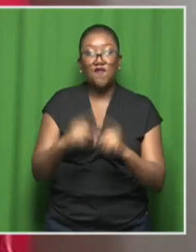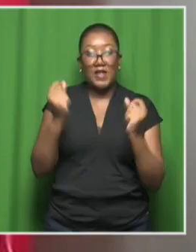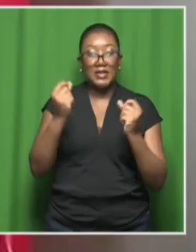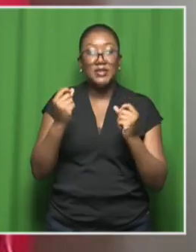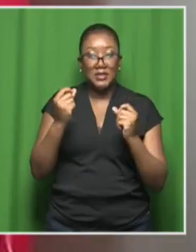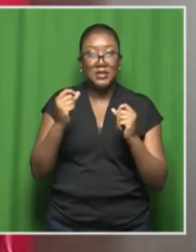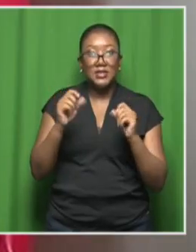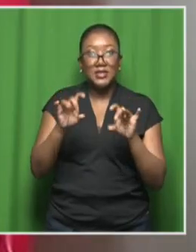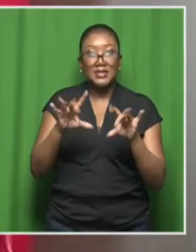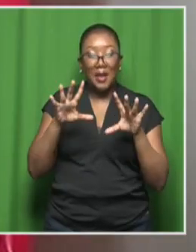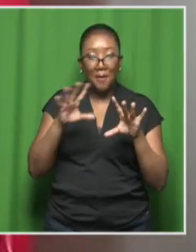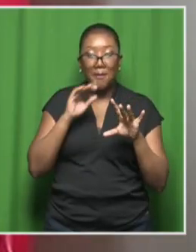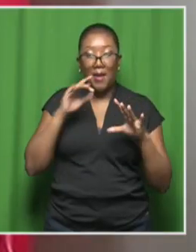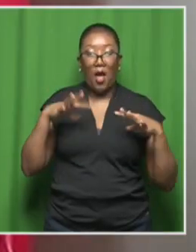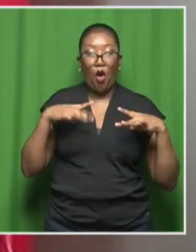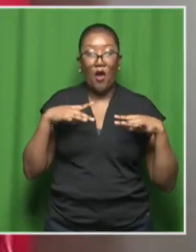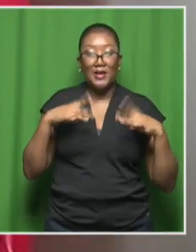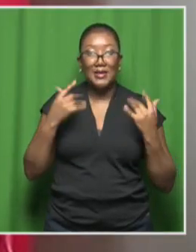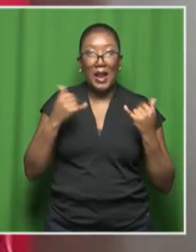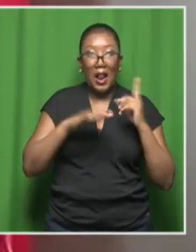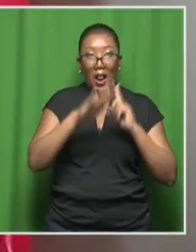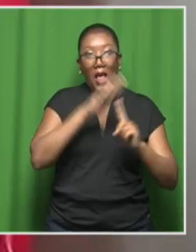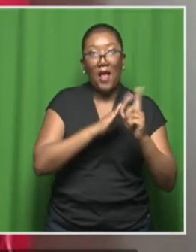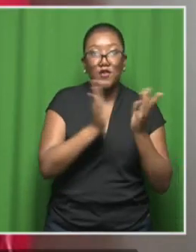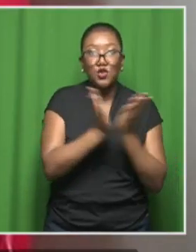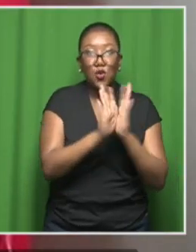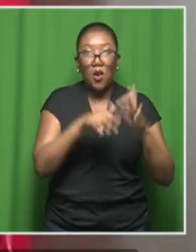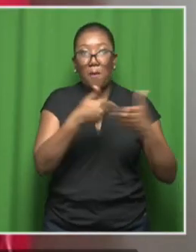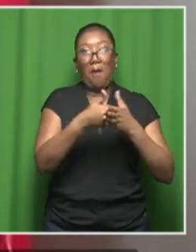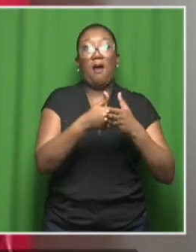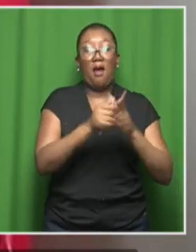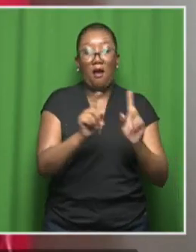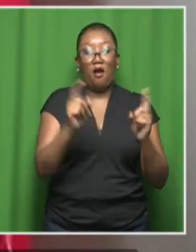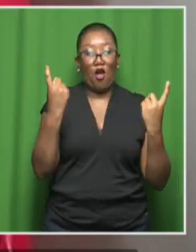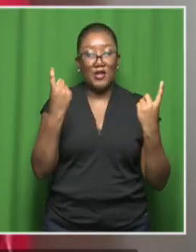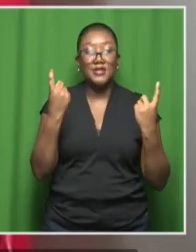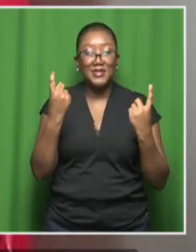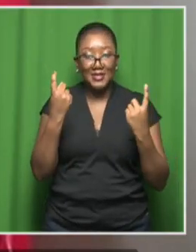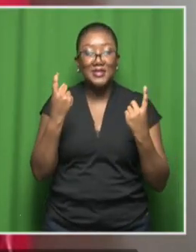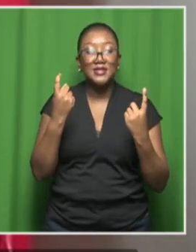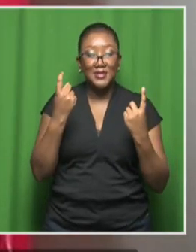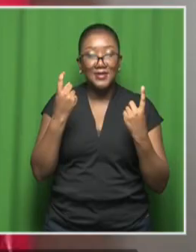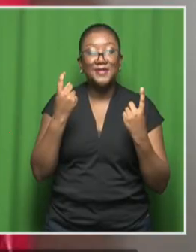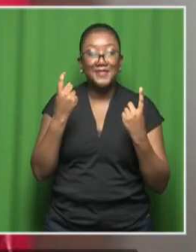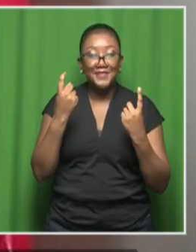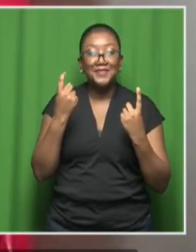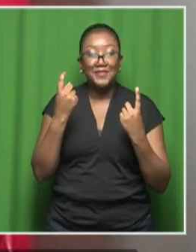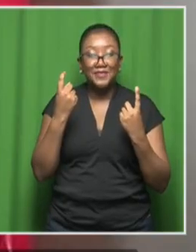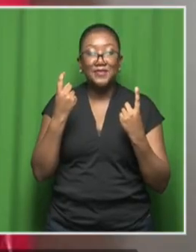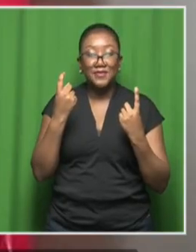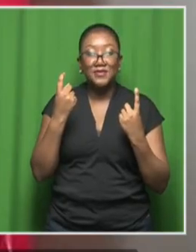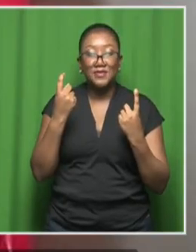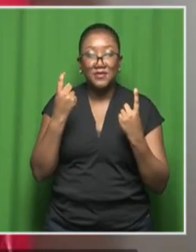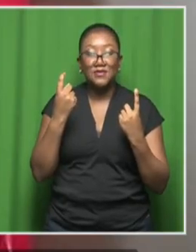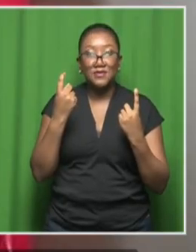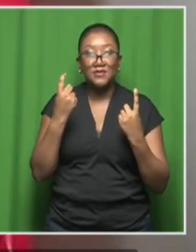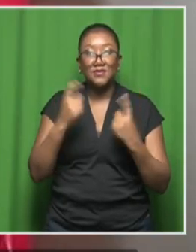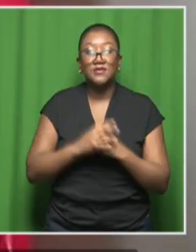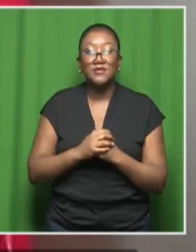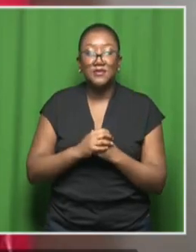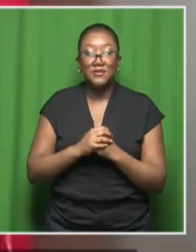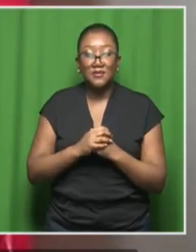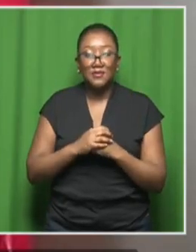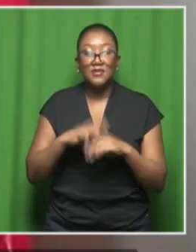now. We do have those challenges where our scheduling and collections at schools is